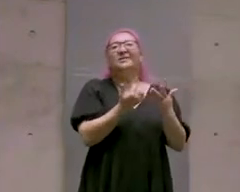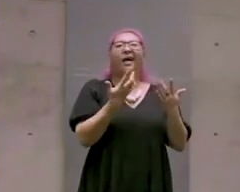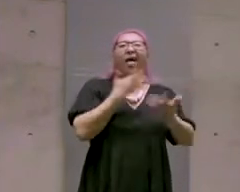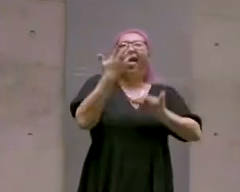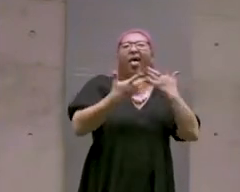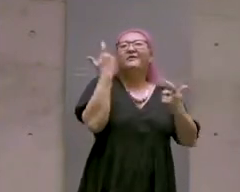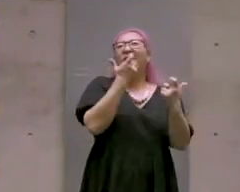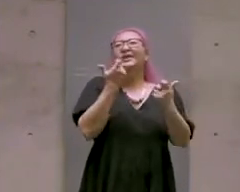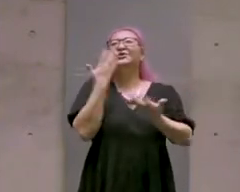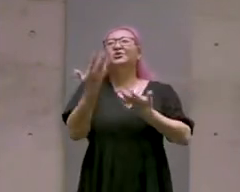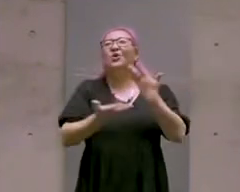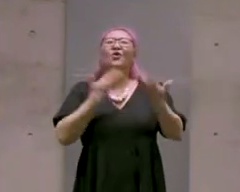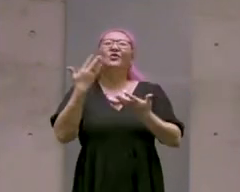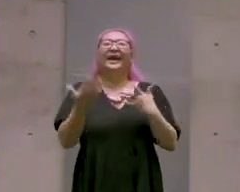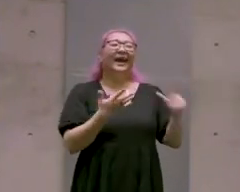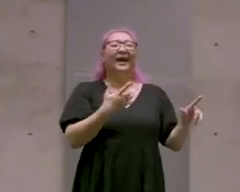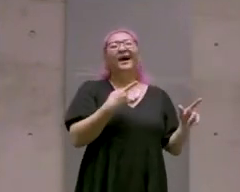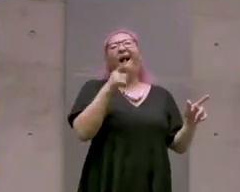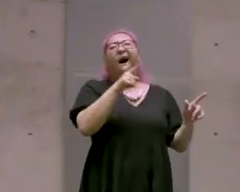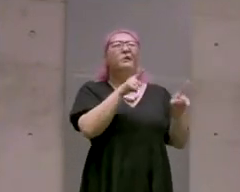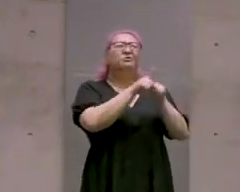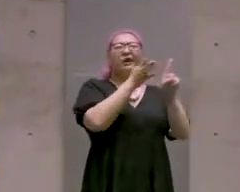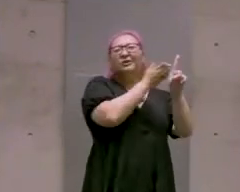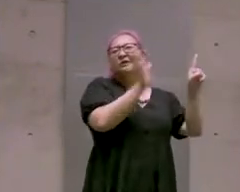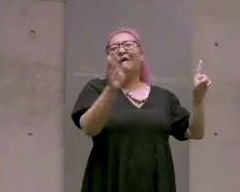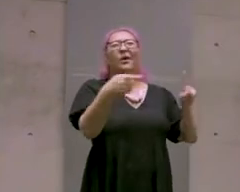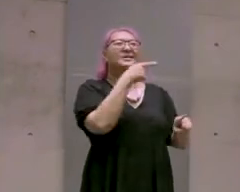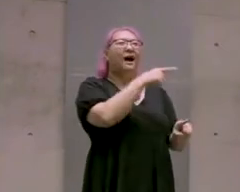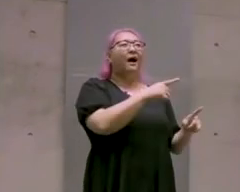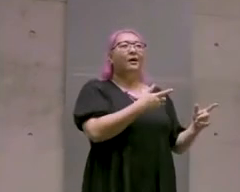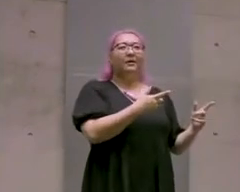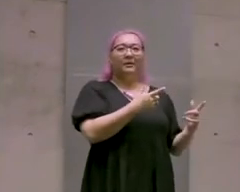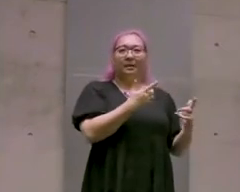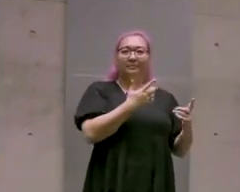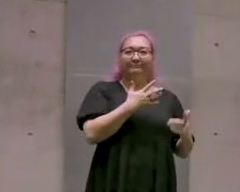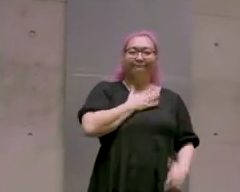hey, Pat. That's not true. I wasn't avoiding you,